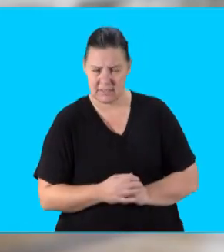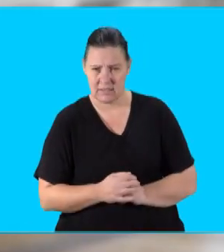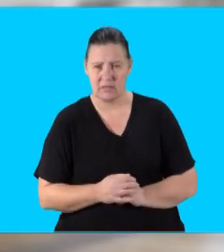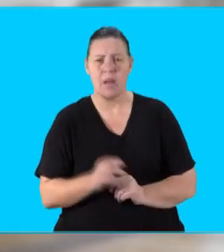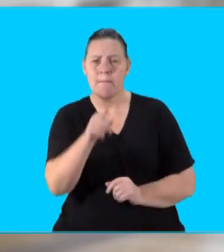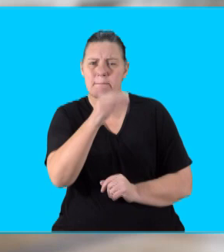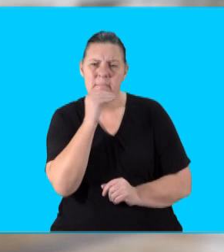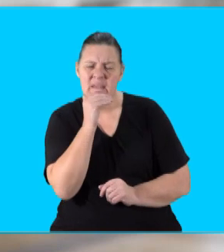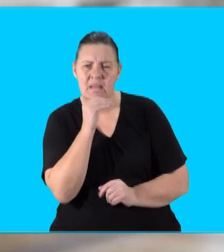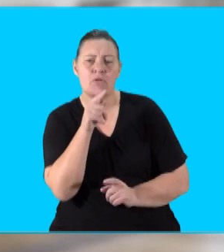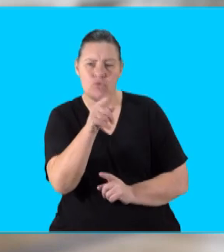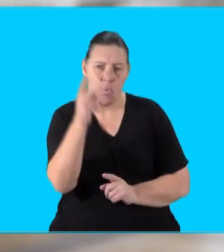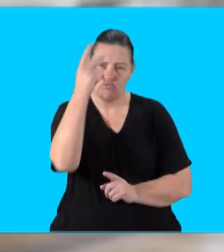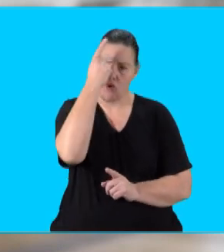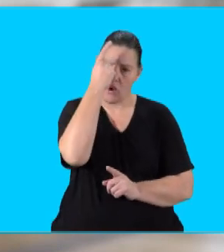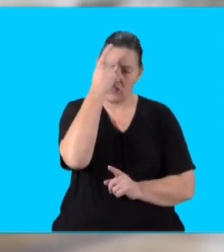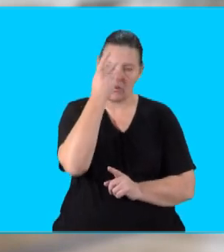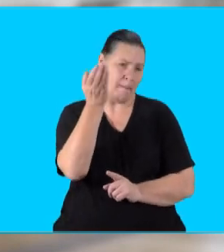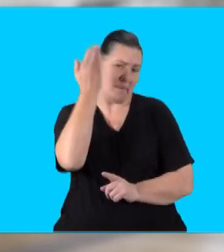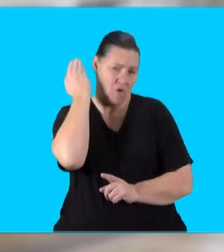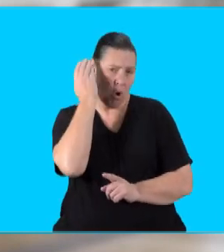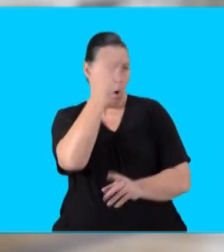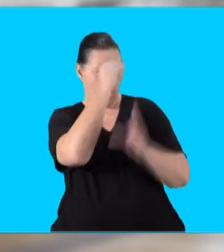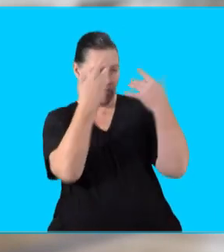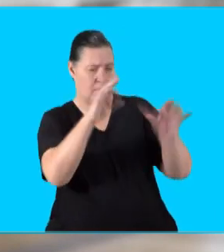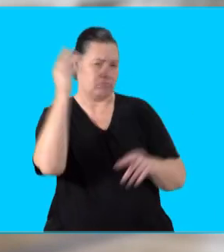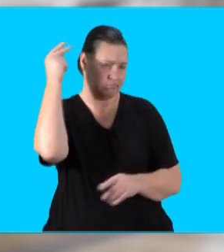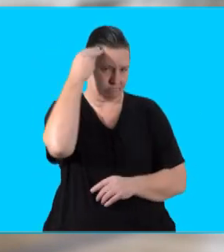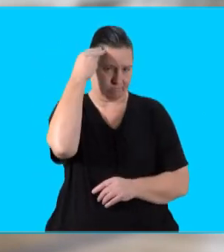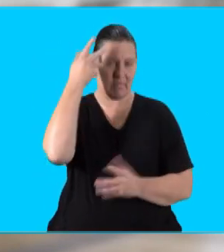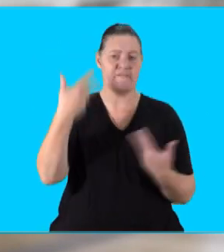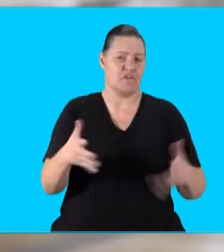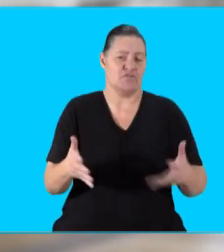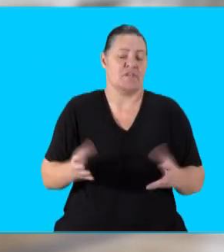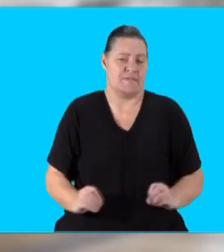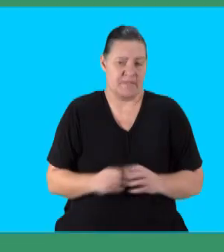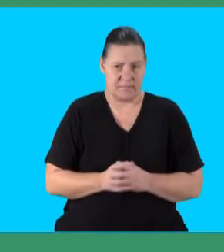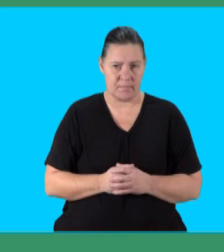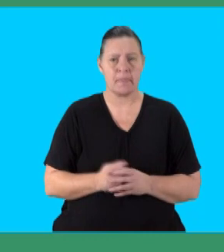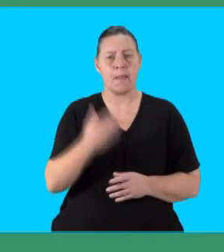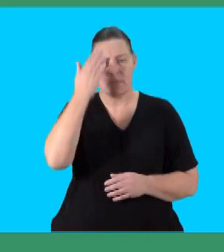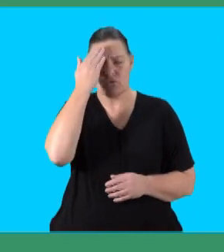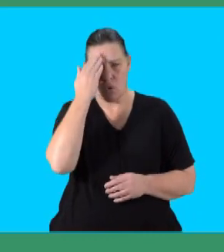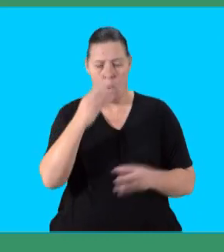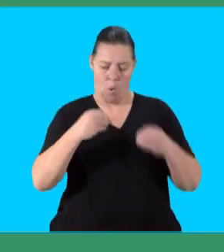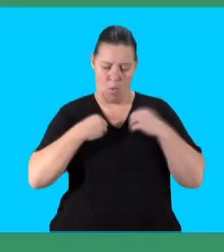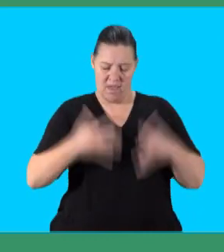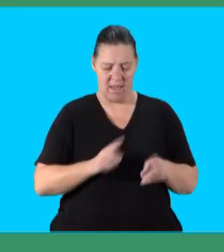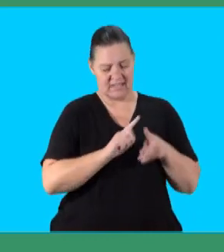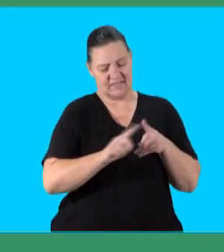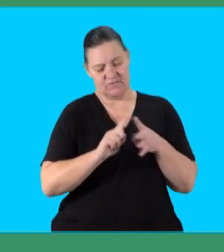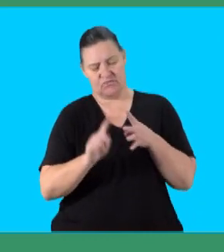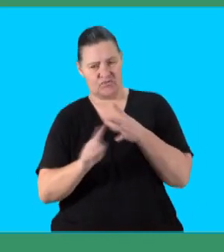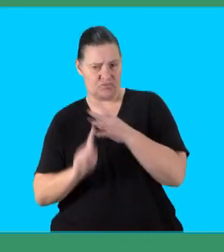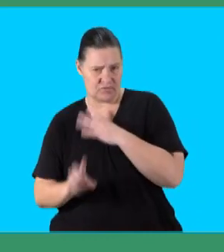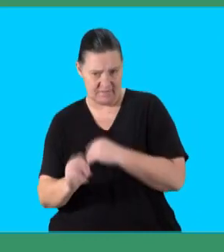the knowledge that you should be knowing by now. You must know the different forms of ownership. You must